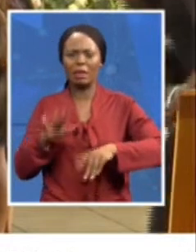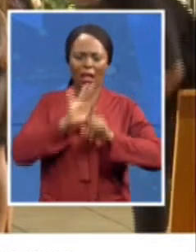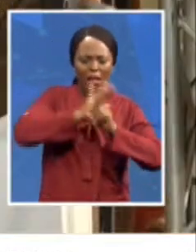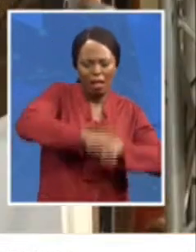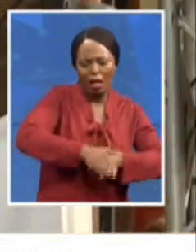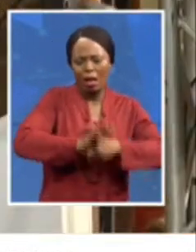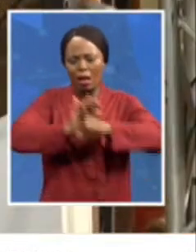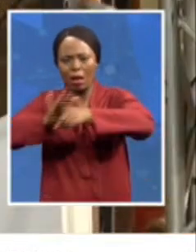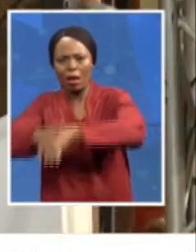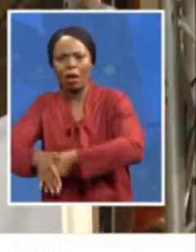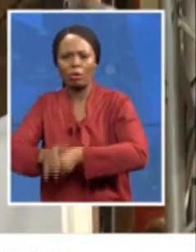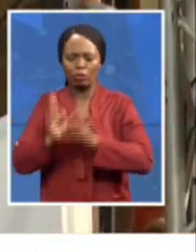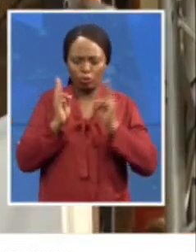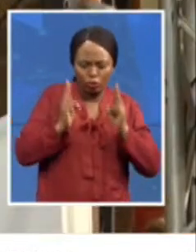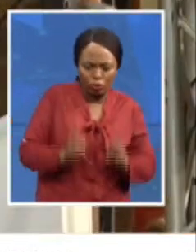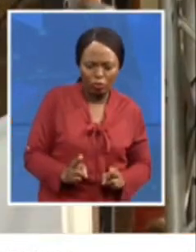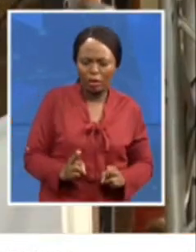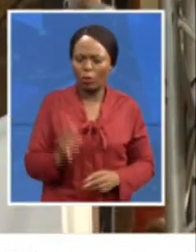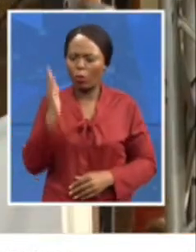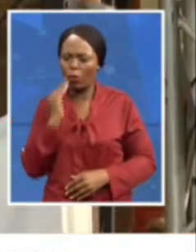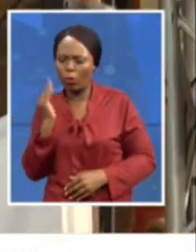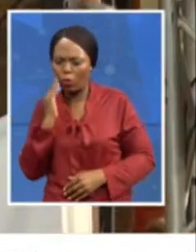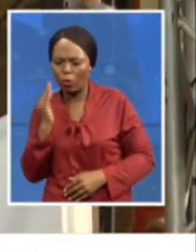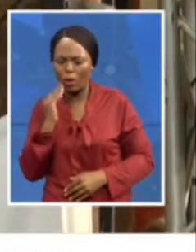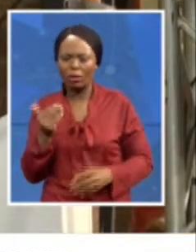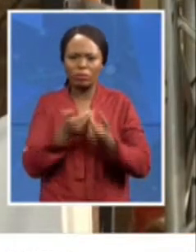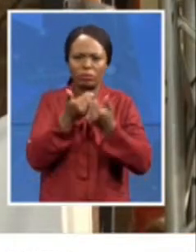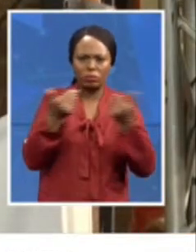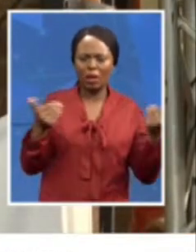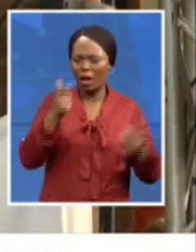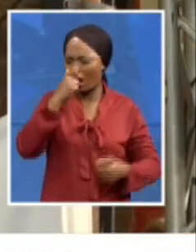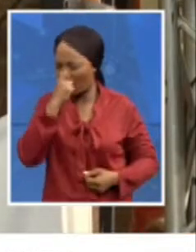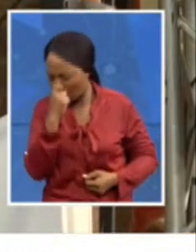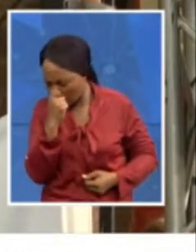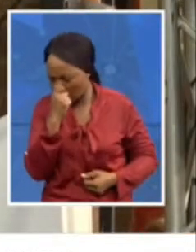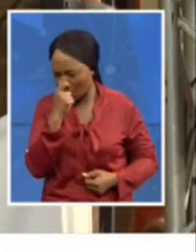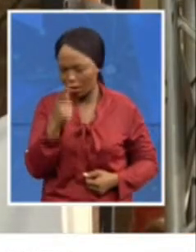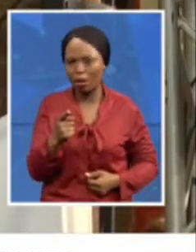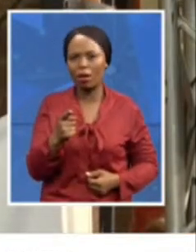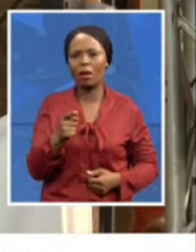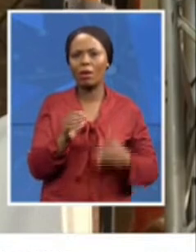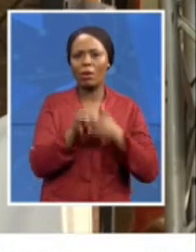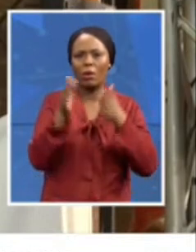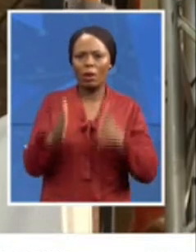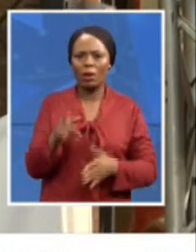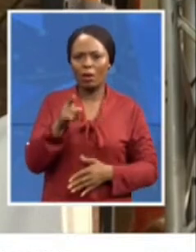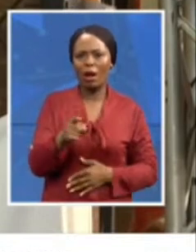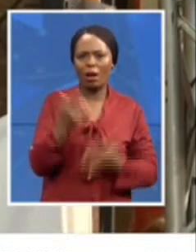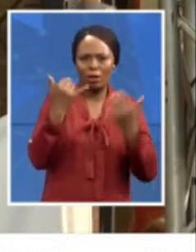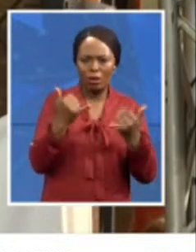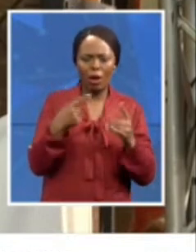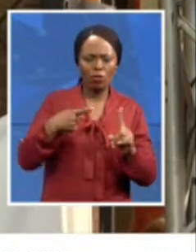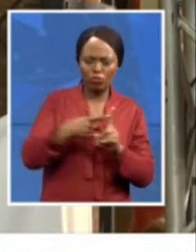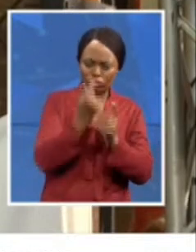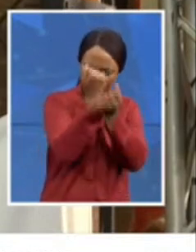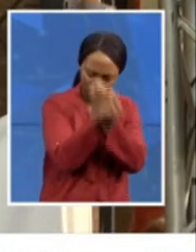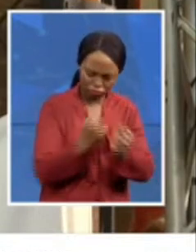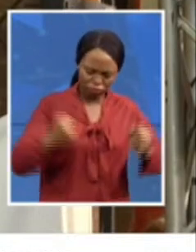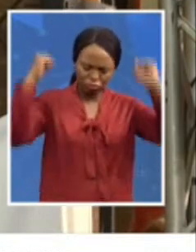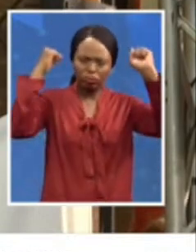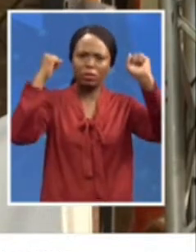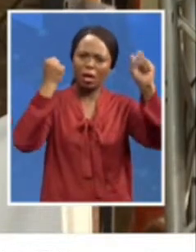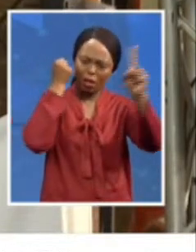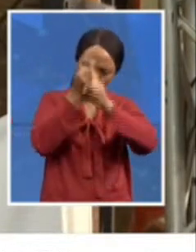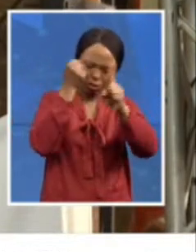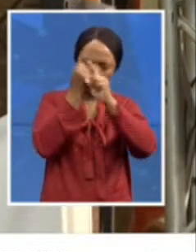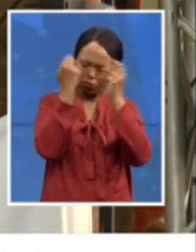patriarchal hegemony. You embodied the counter-revolutionary, the vanguard of rebellion, our rebellion, entrenching our birthright that on